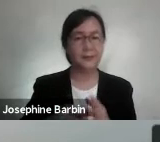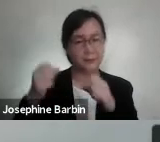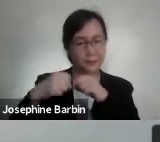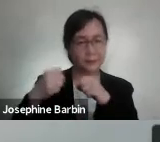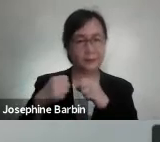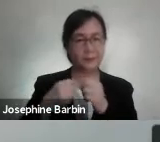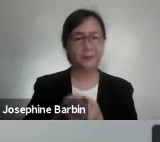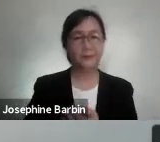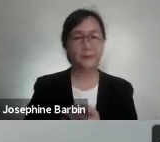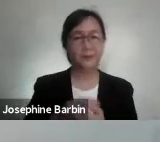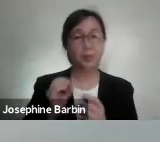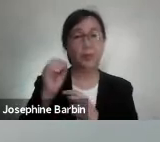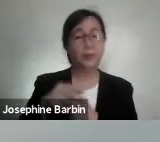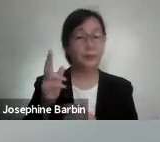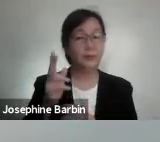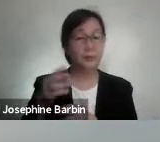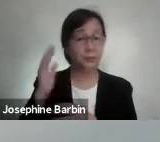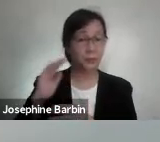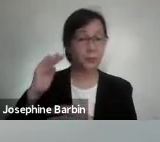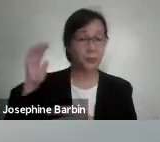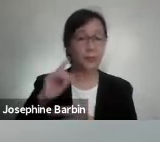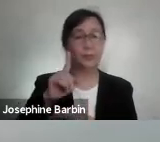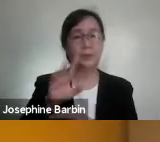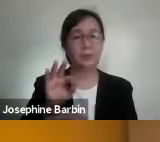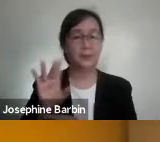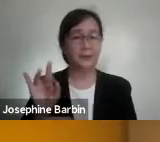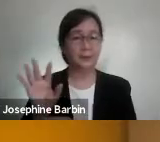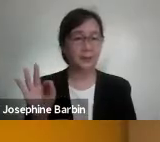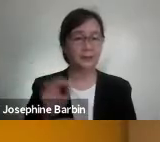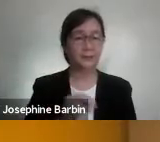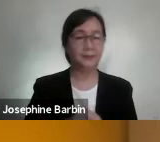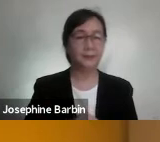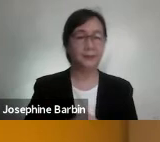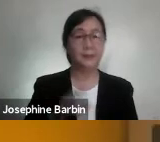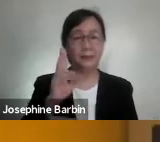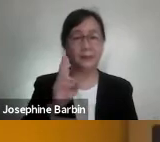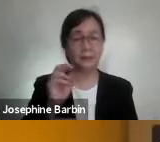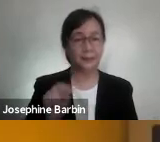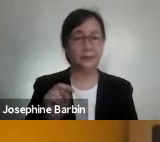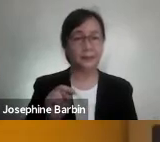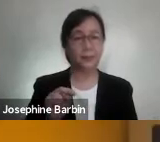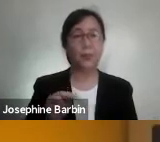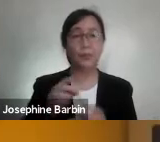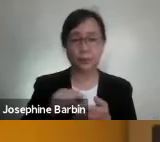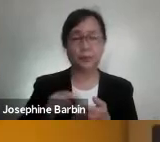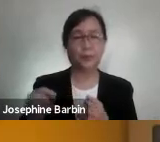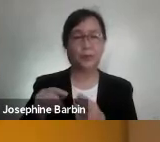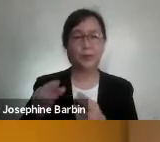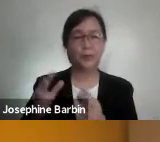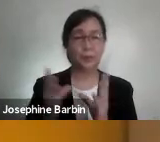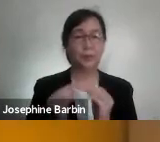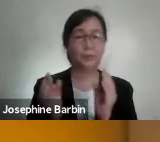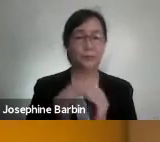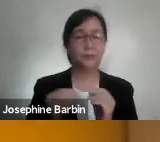Over 30 years ago, in 1989, the United Nations wrote the Convention on the Rights of the